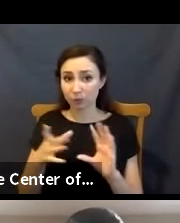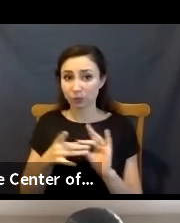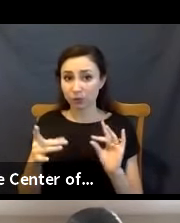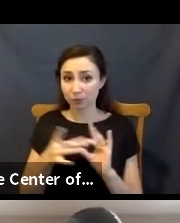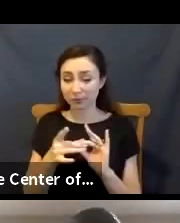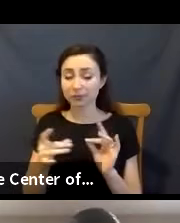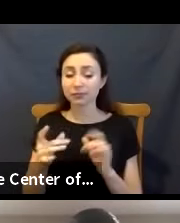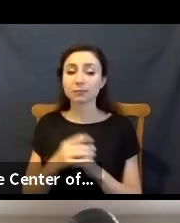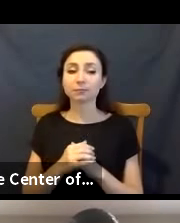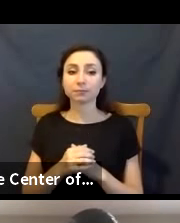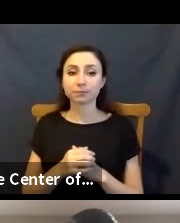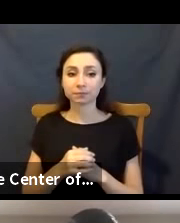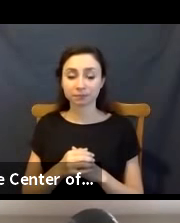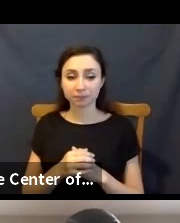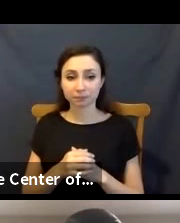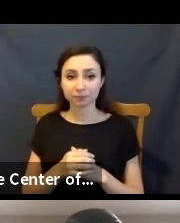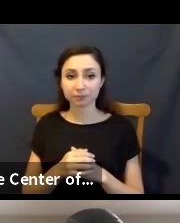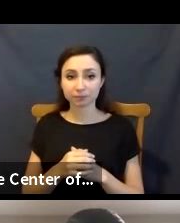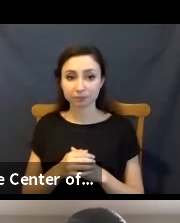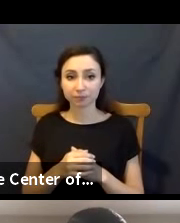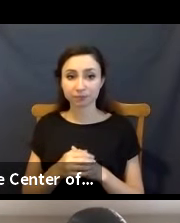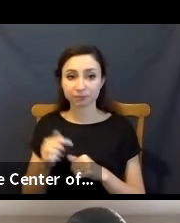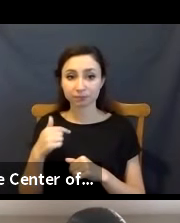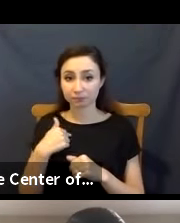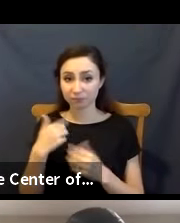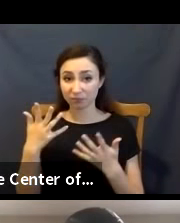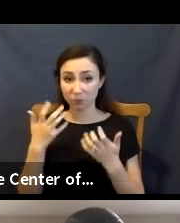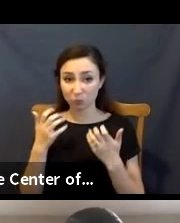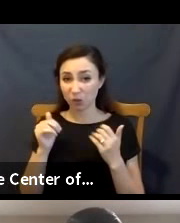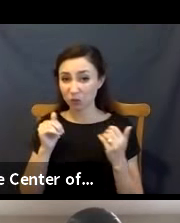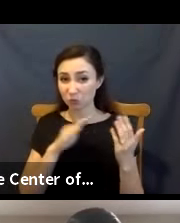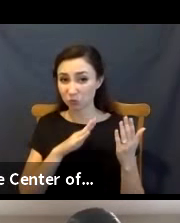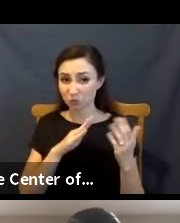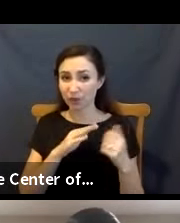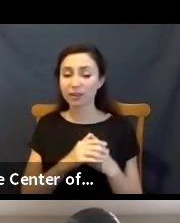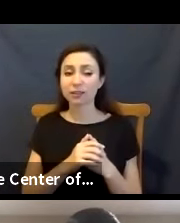line. And I wanted to address